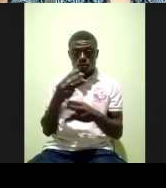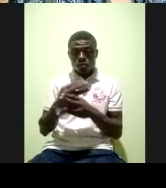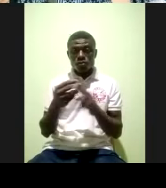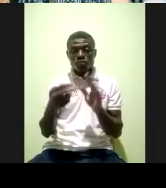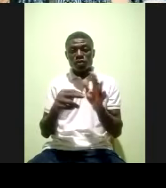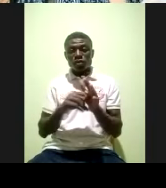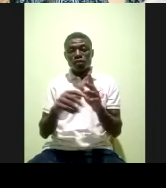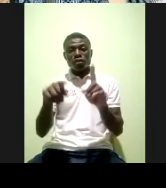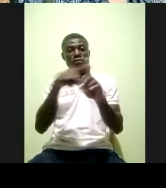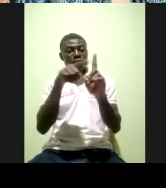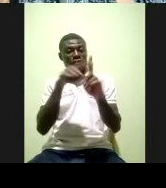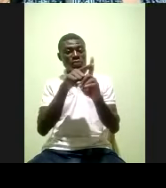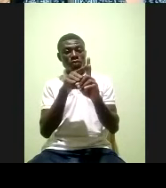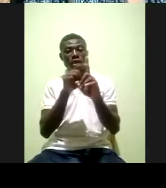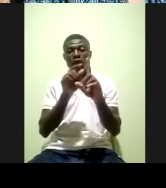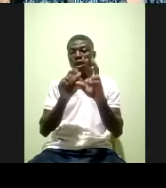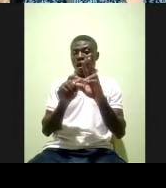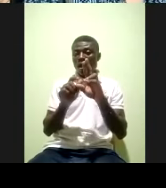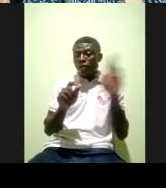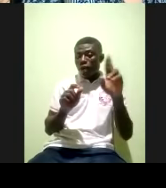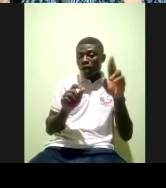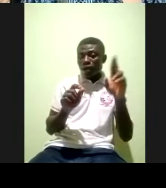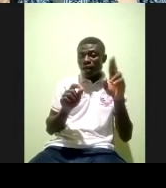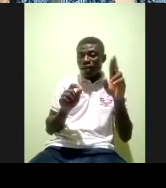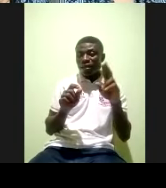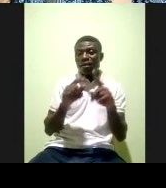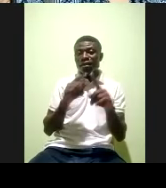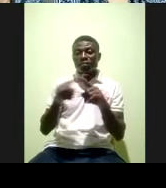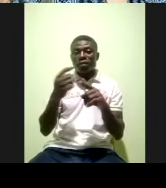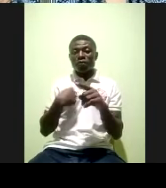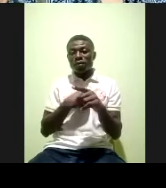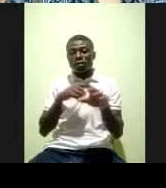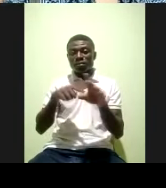is here on this right side. But when we start